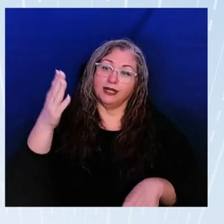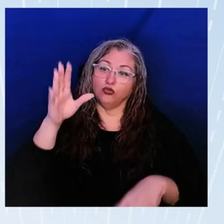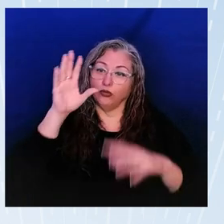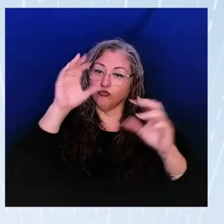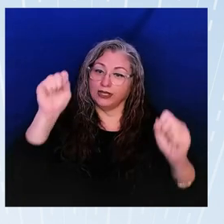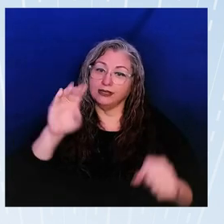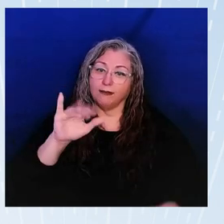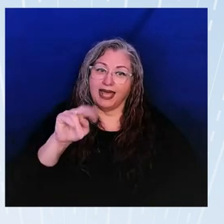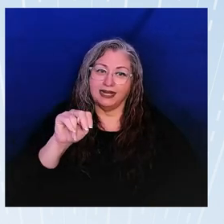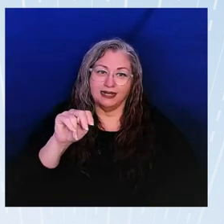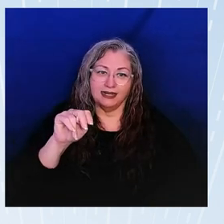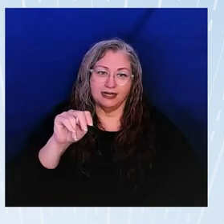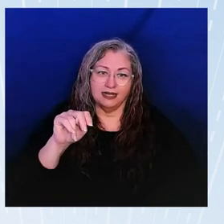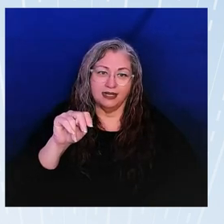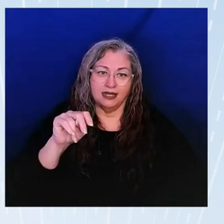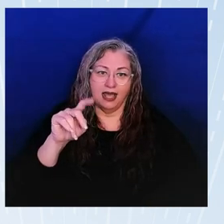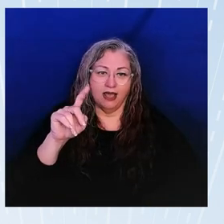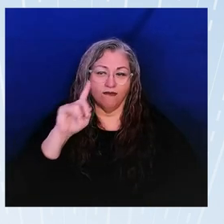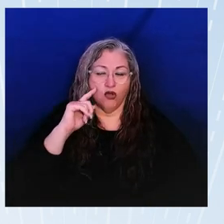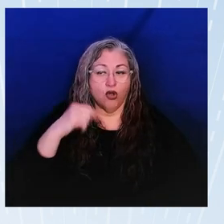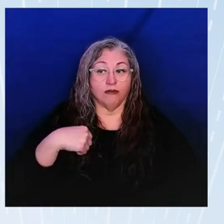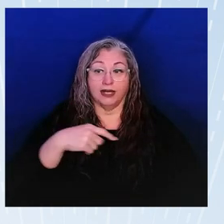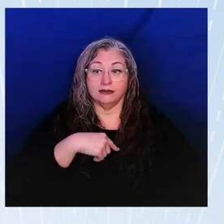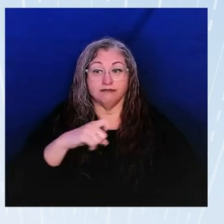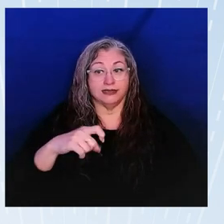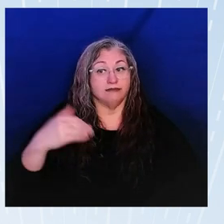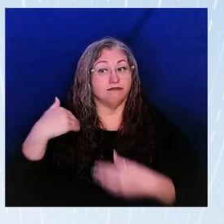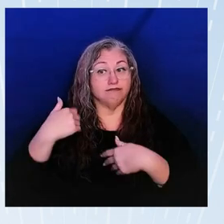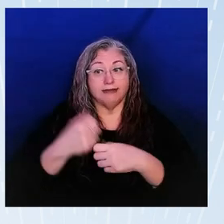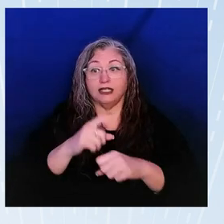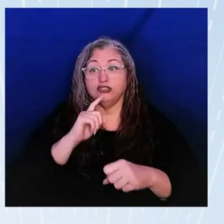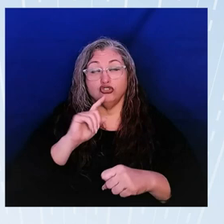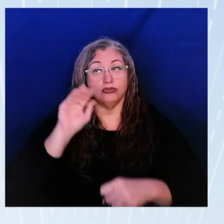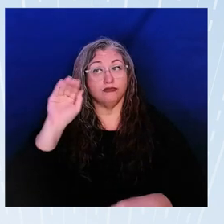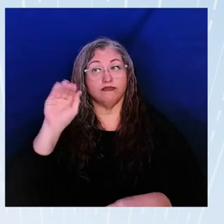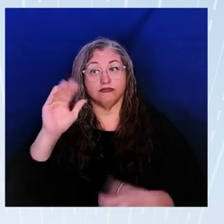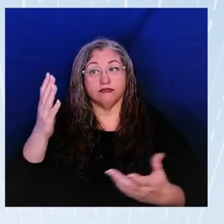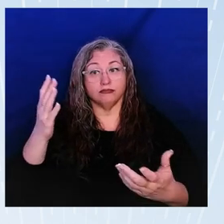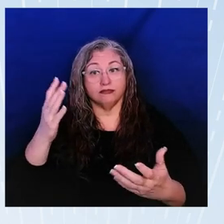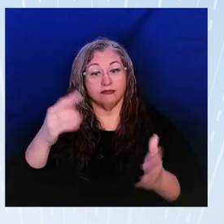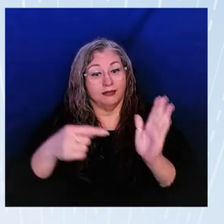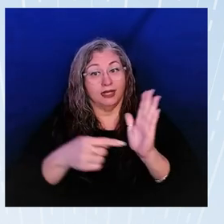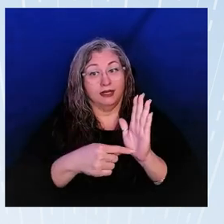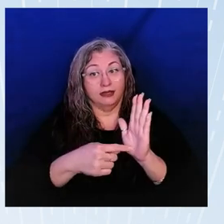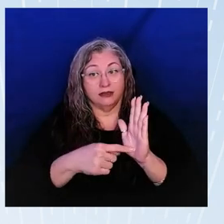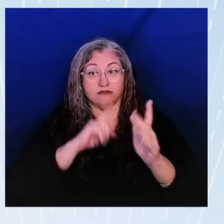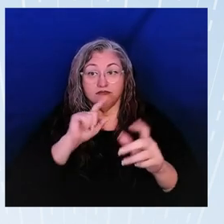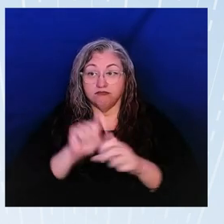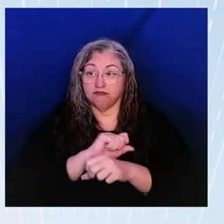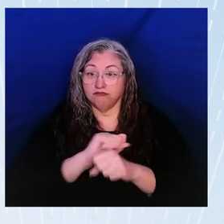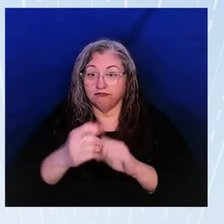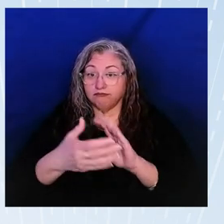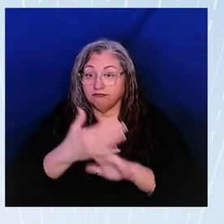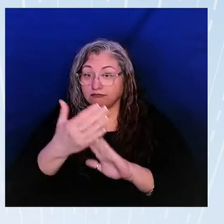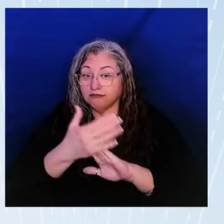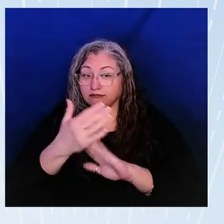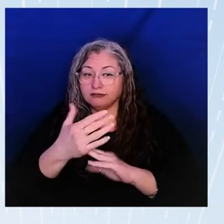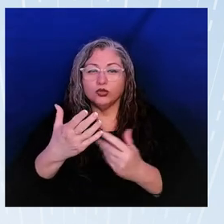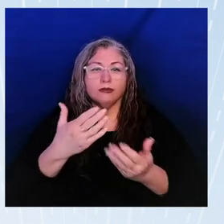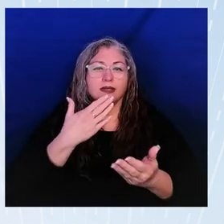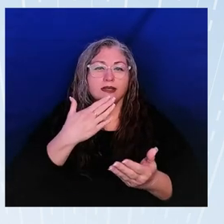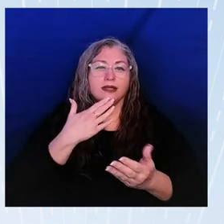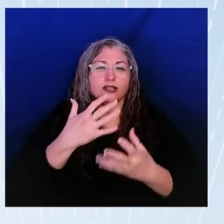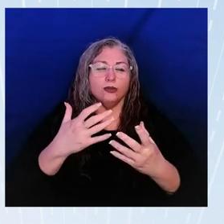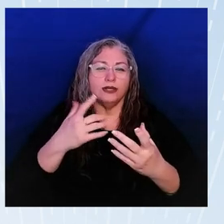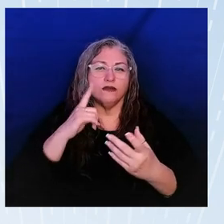Biden, I think it's on all of us to make sure that, okay, is this being implemented, right? But thank you so much for